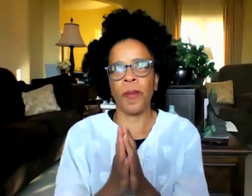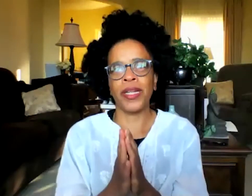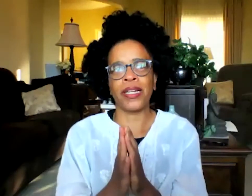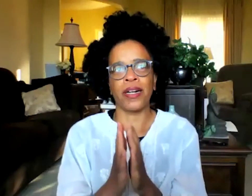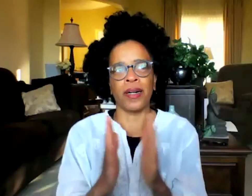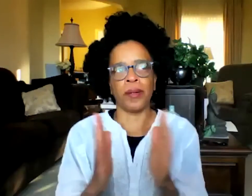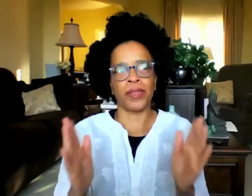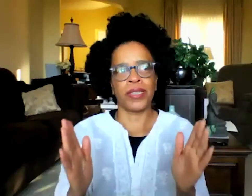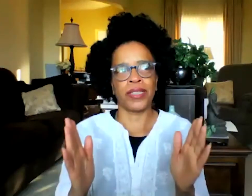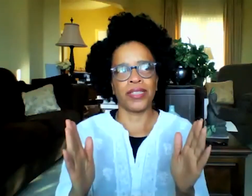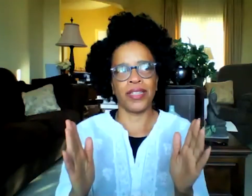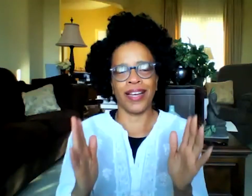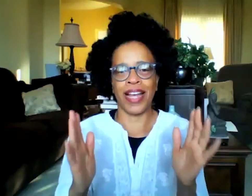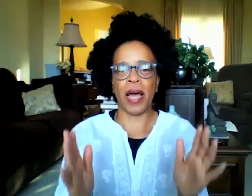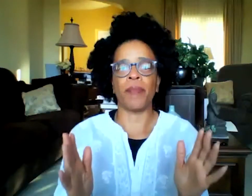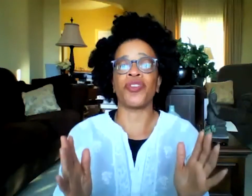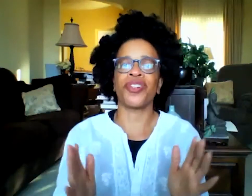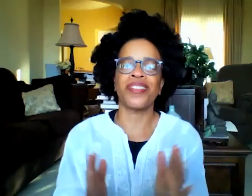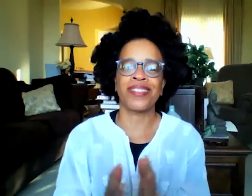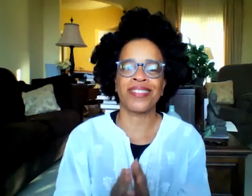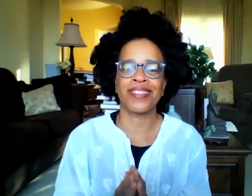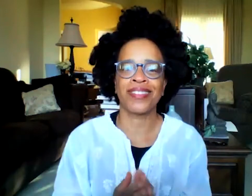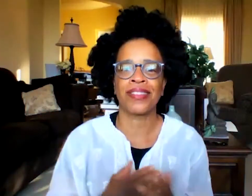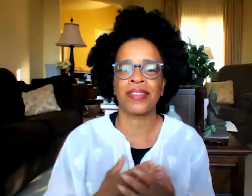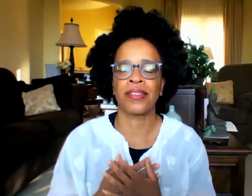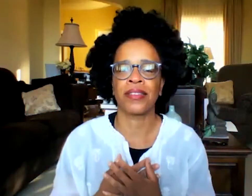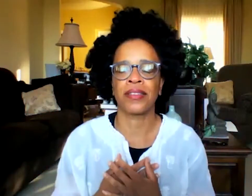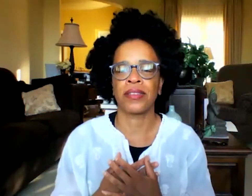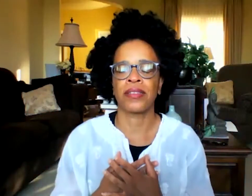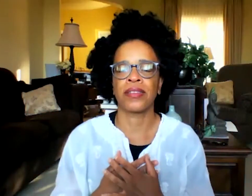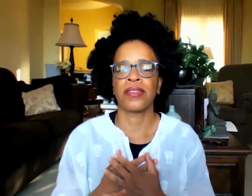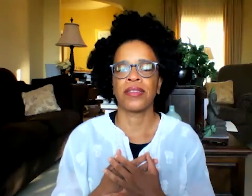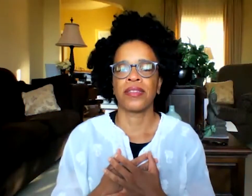So opening up that aperture,